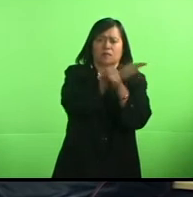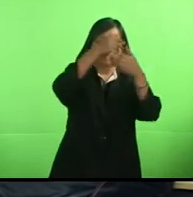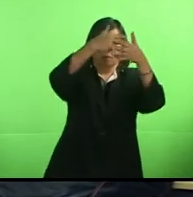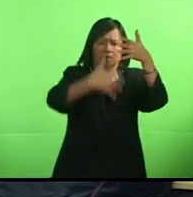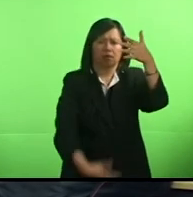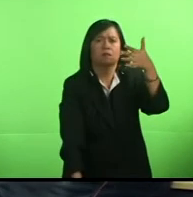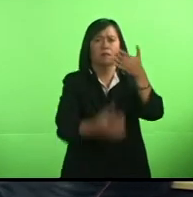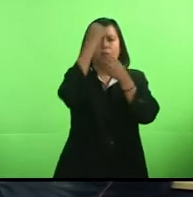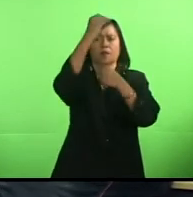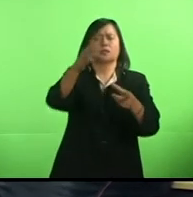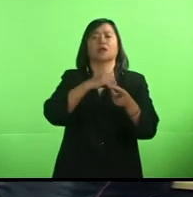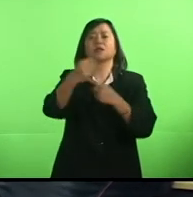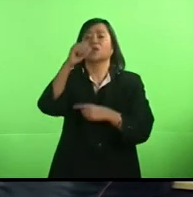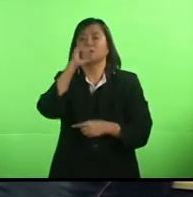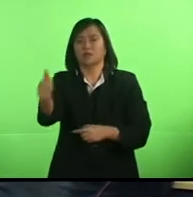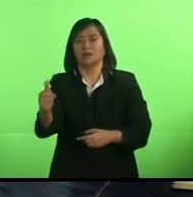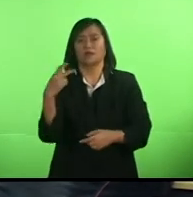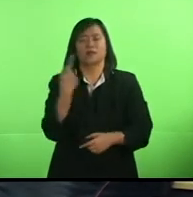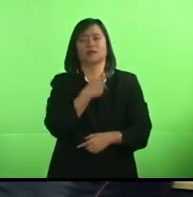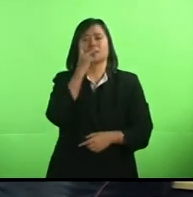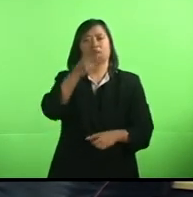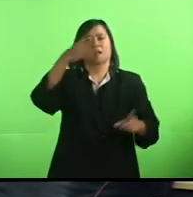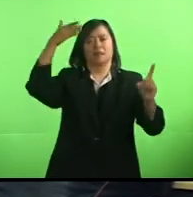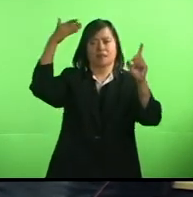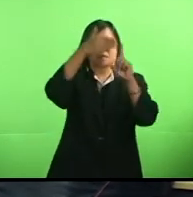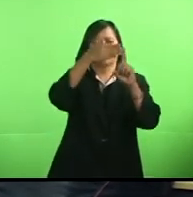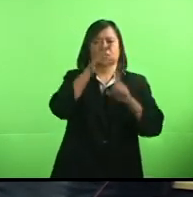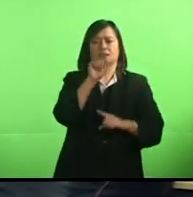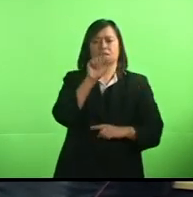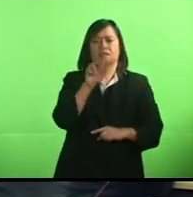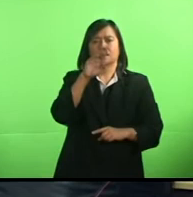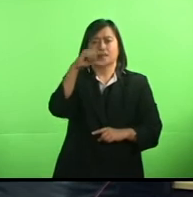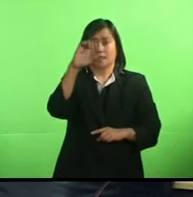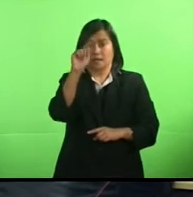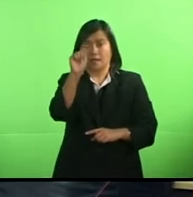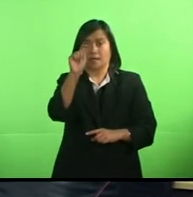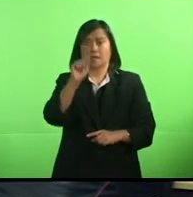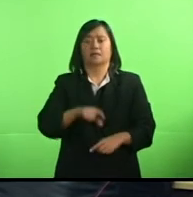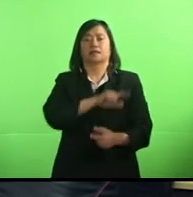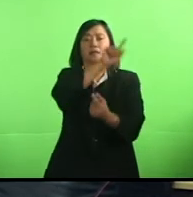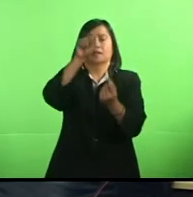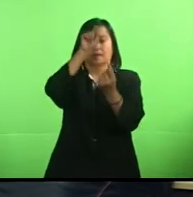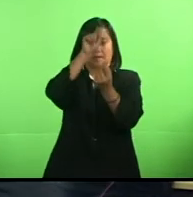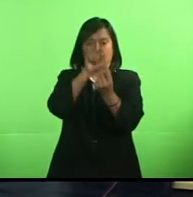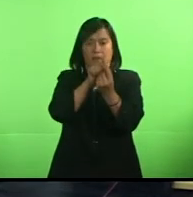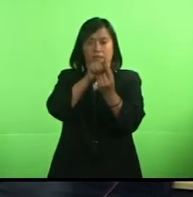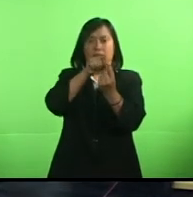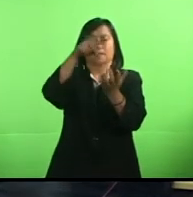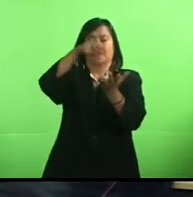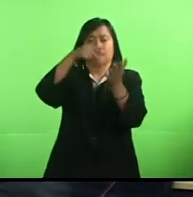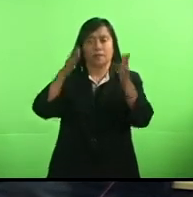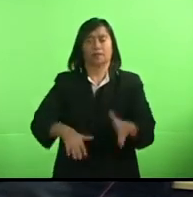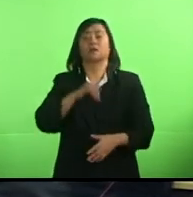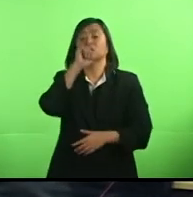comprehensive. Kita lihat pada target dia. Adakah dia menepati audience, target yang